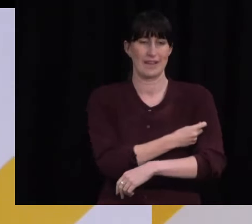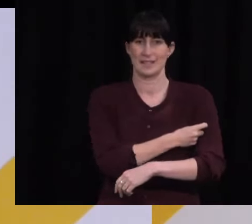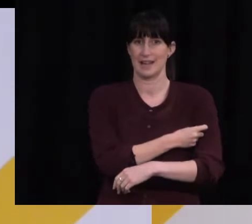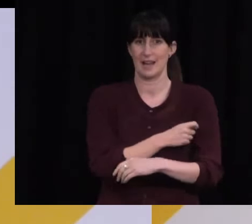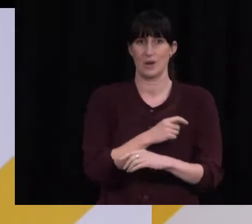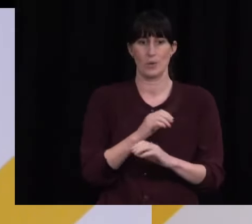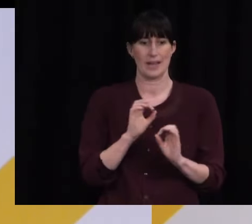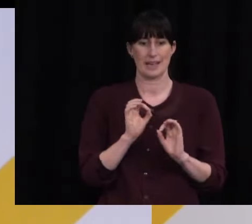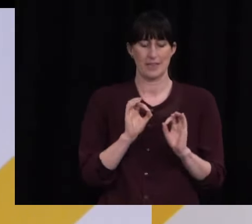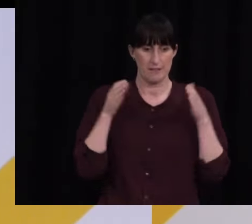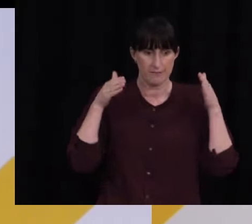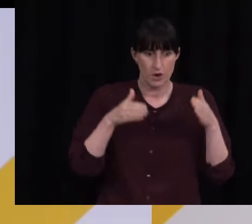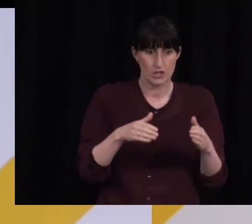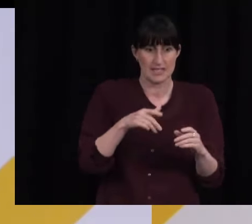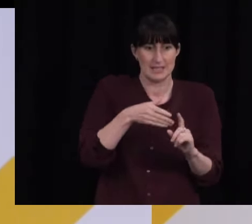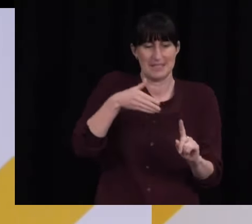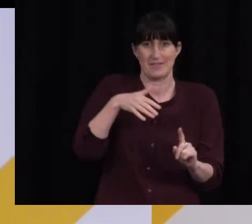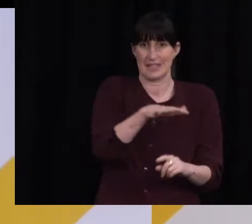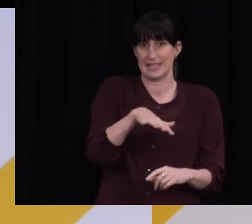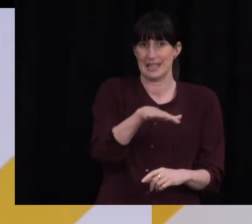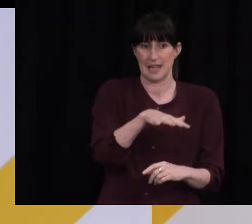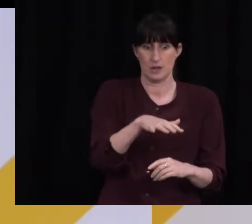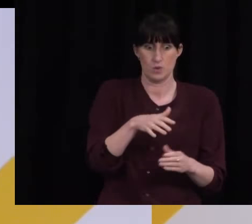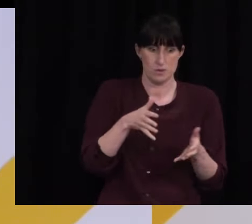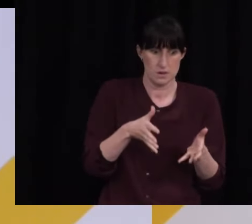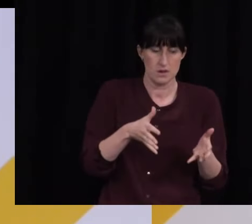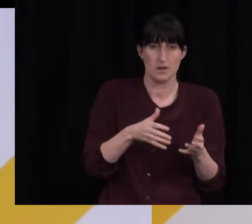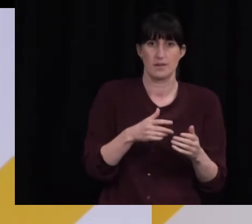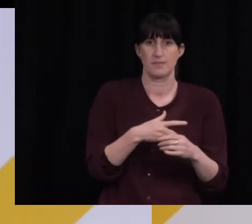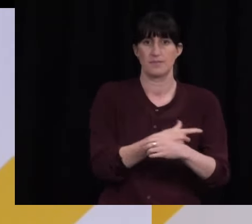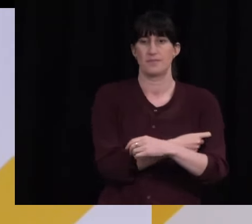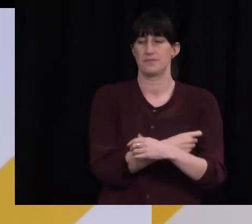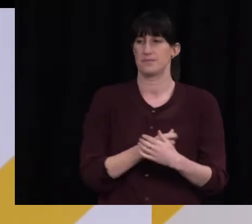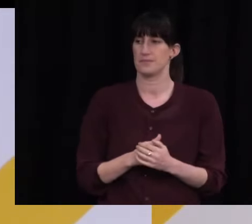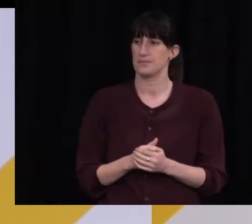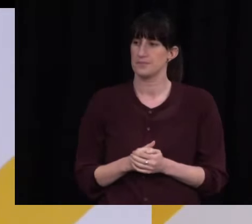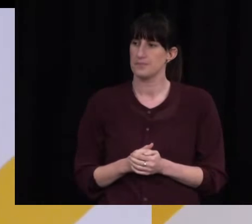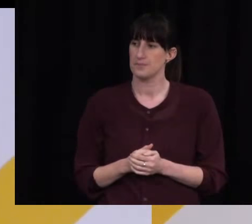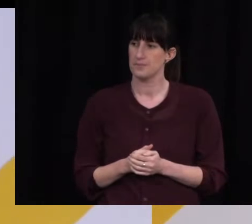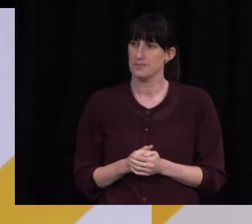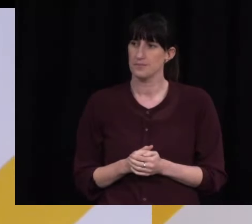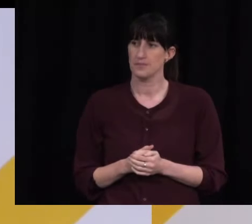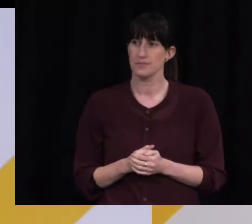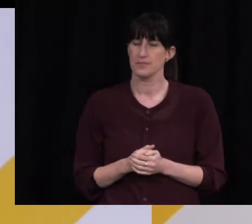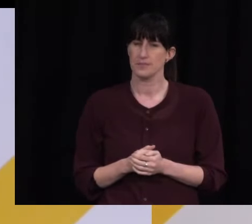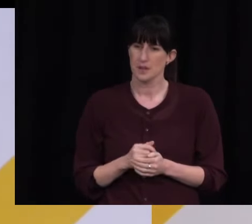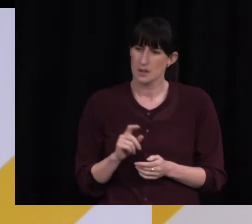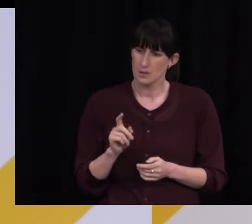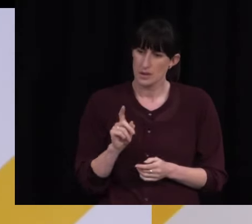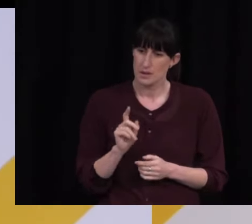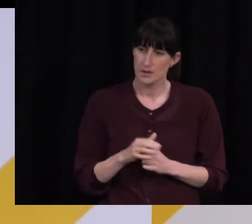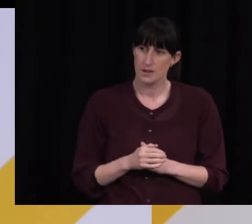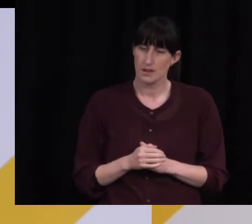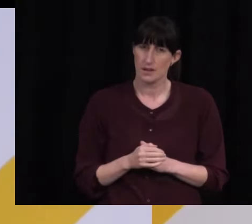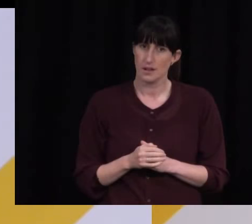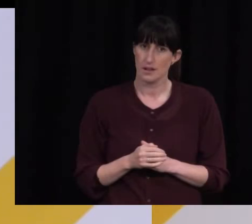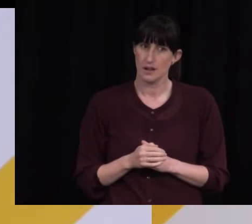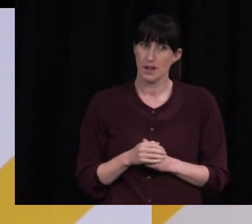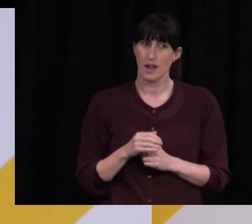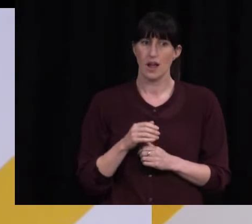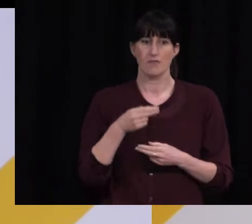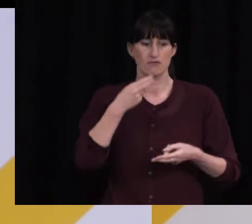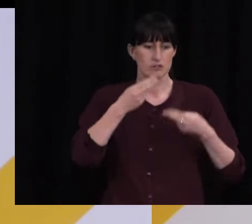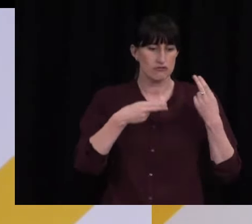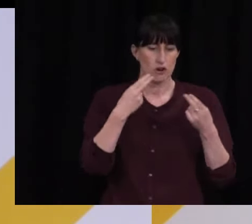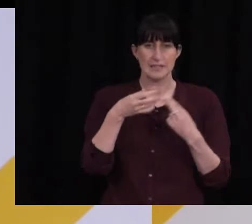being sector specific. What about hospitality venues and maybe allowing them when not in level 1? What, sorry? For hospitality venues,